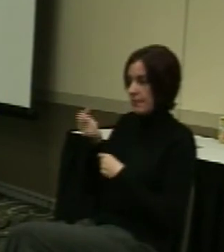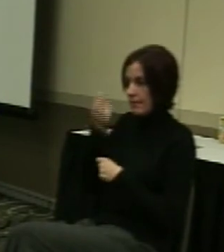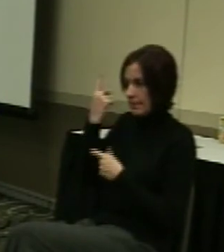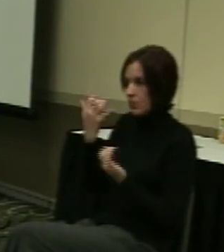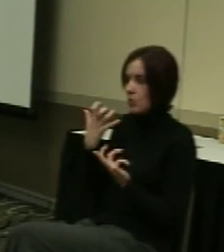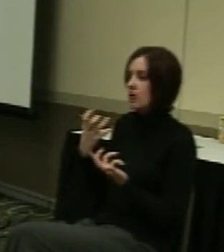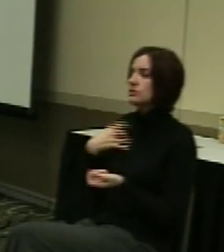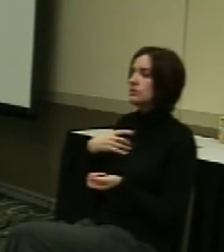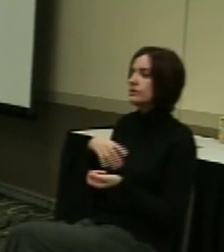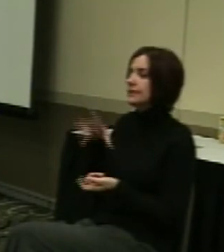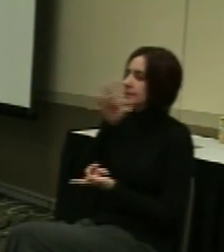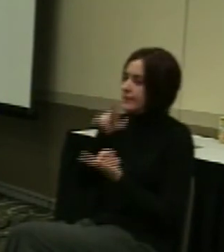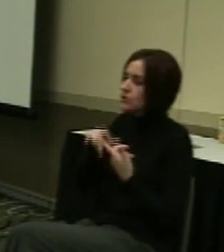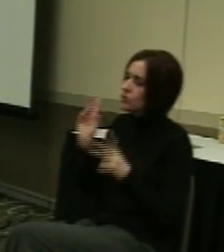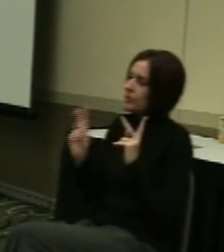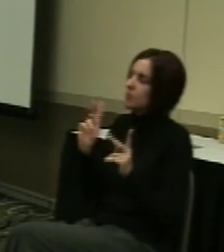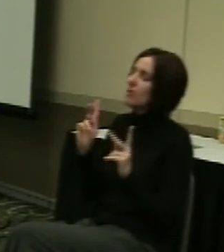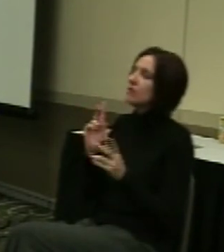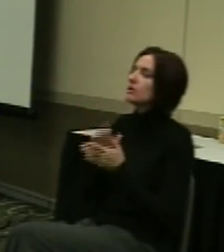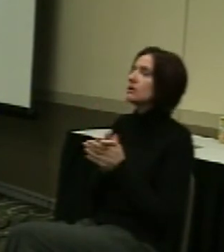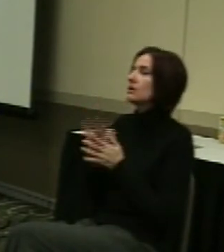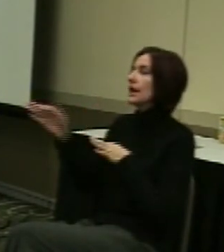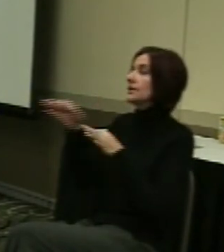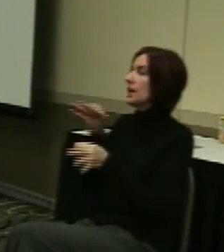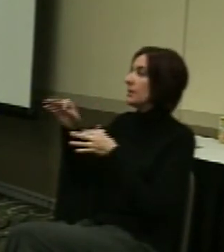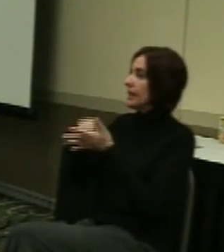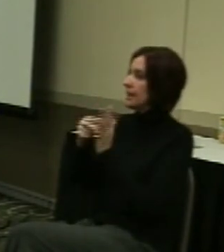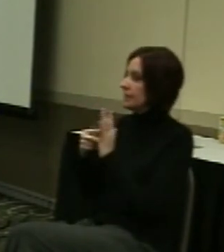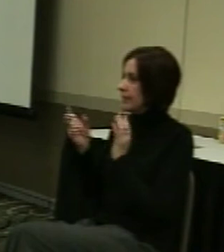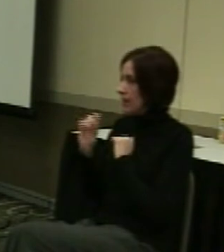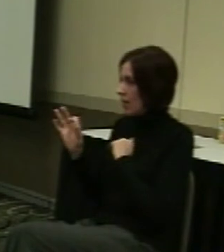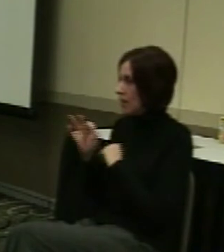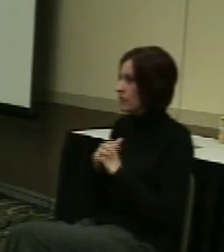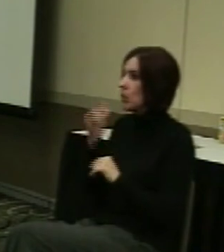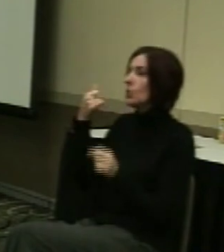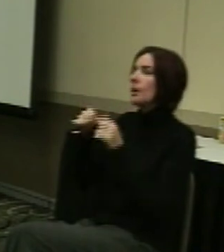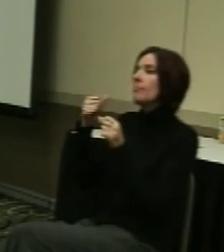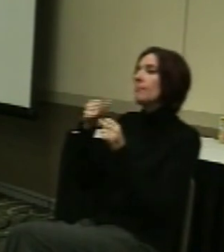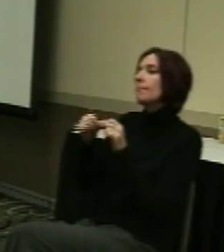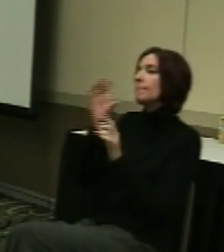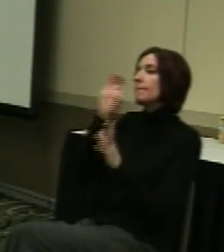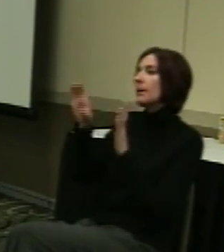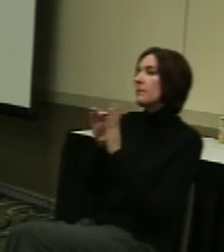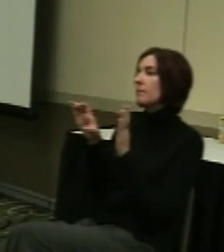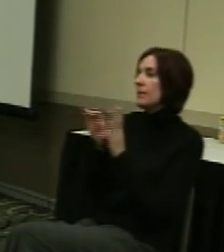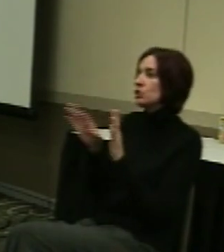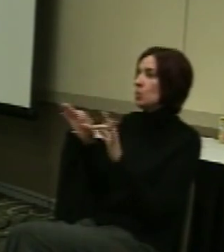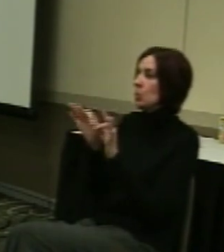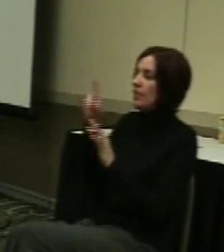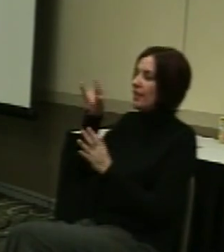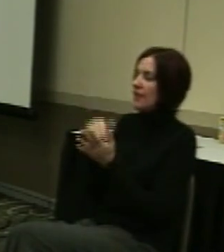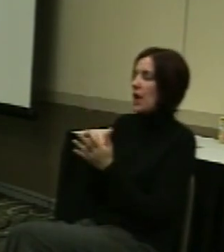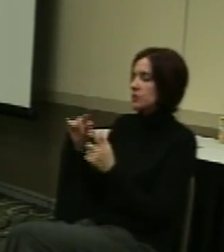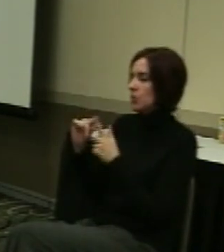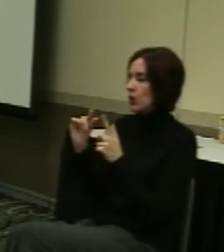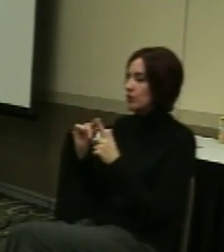people. Explaining the meaning of. Do you remember? A picture is worth 1,000 words, we're